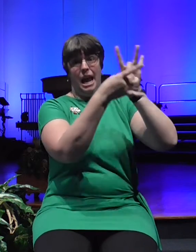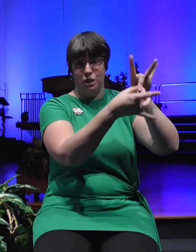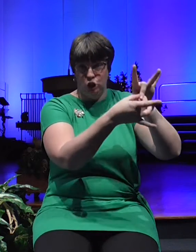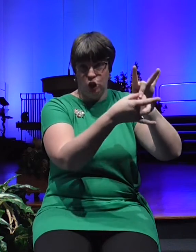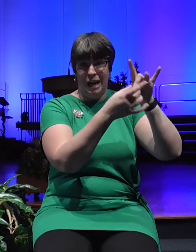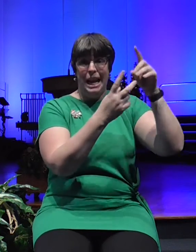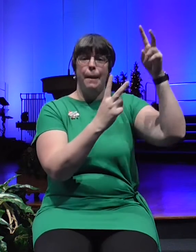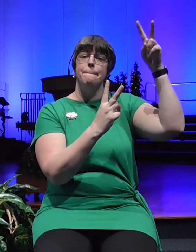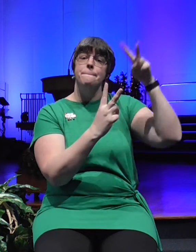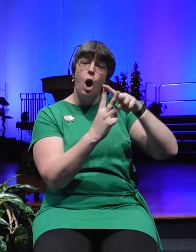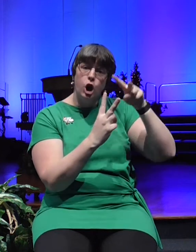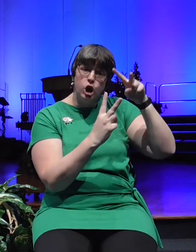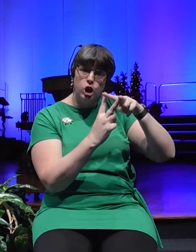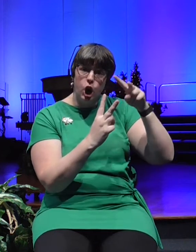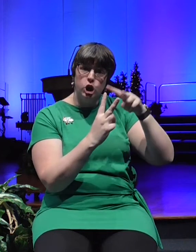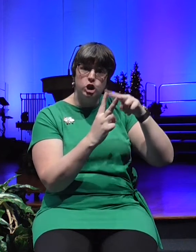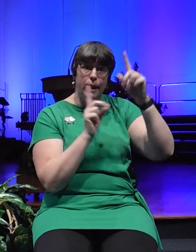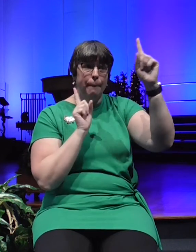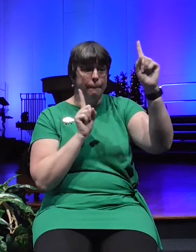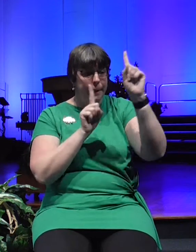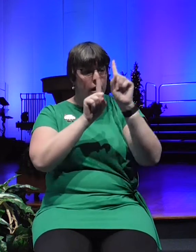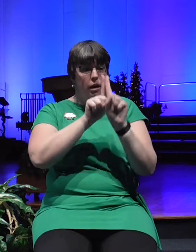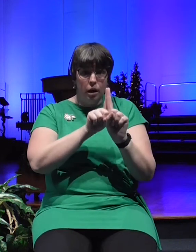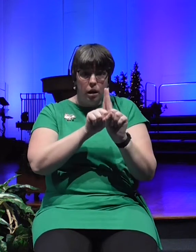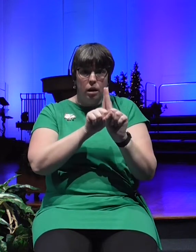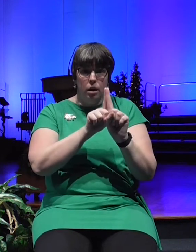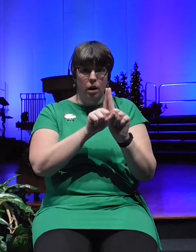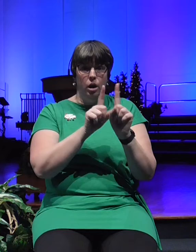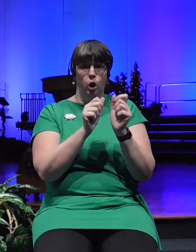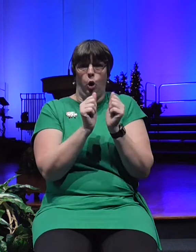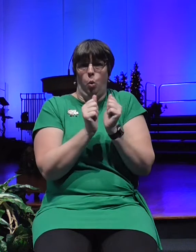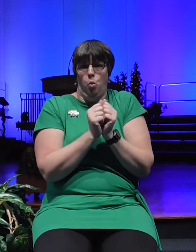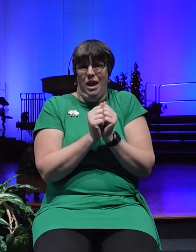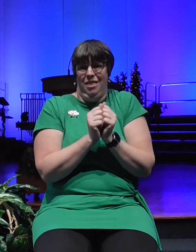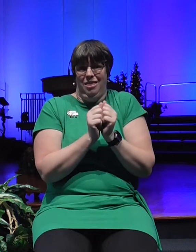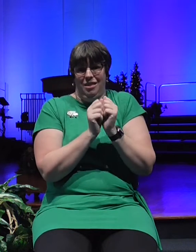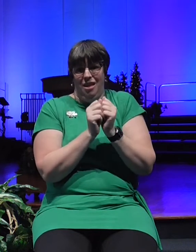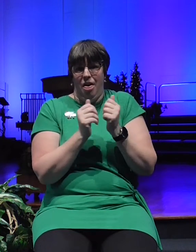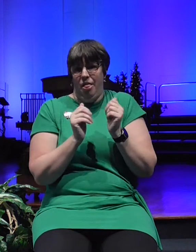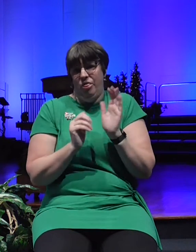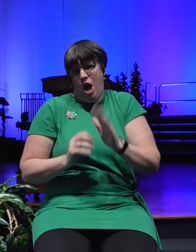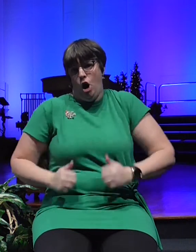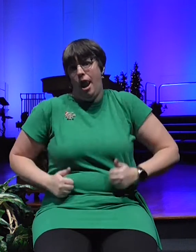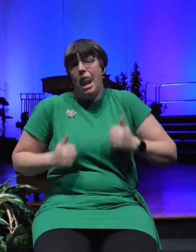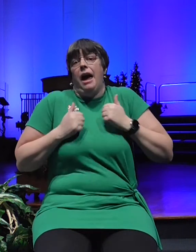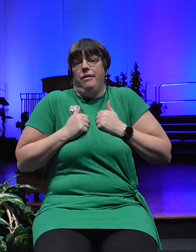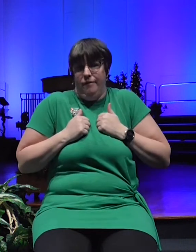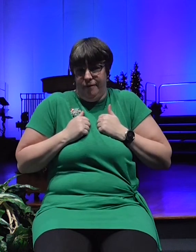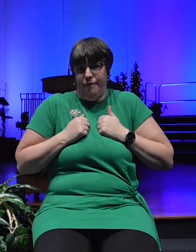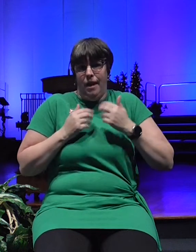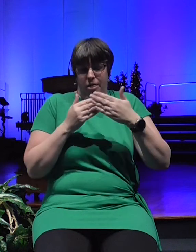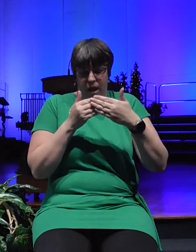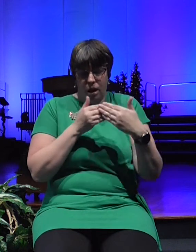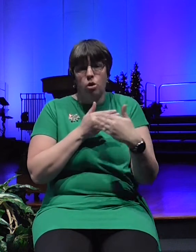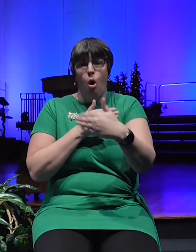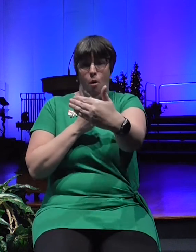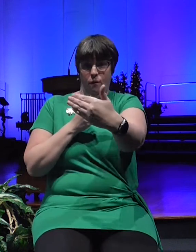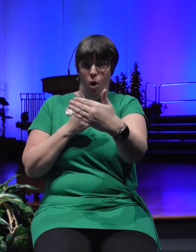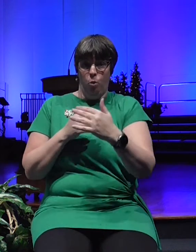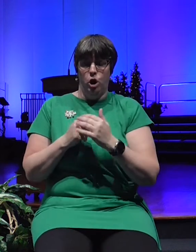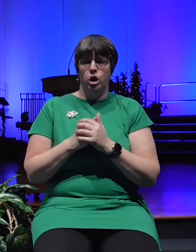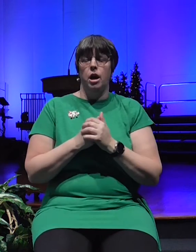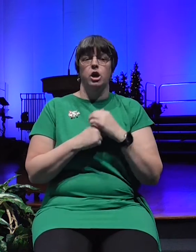in partnership to forward the momentum of their life in a certain way. And so while we may